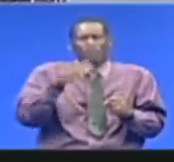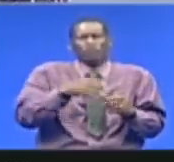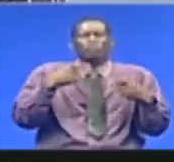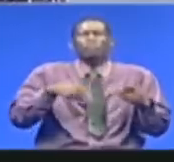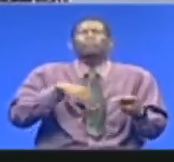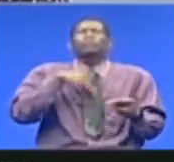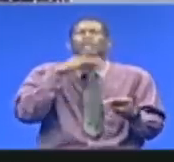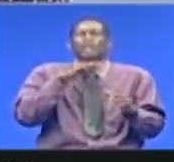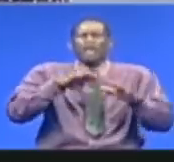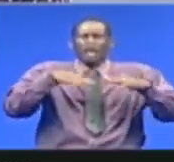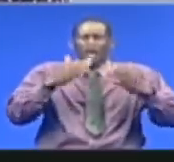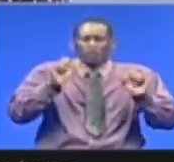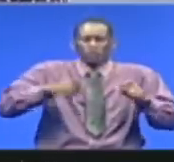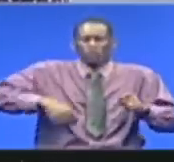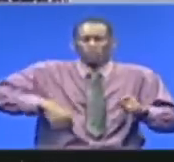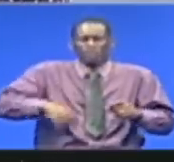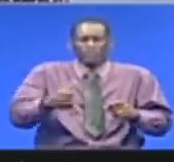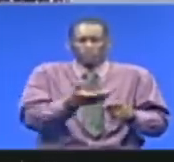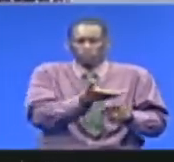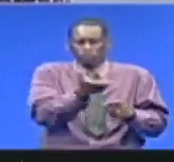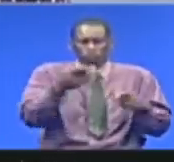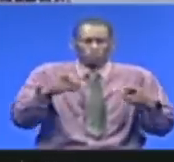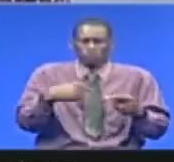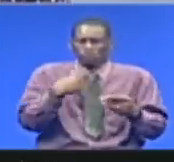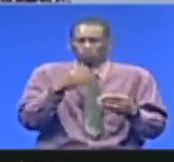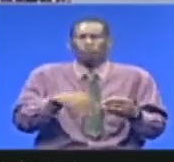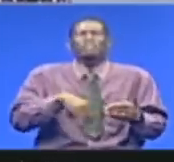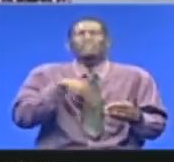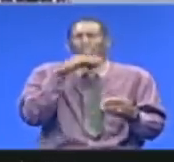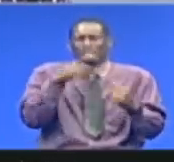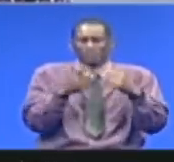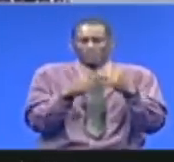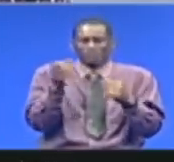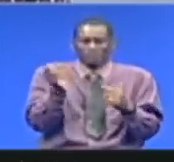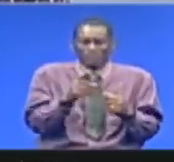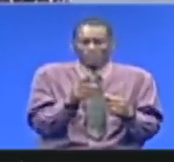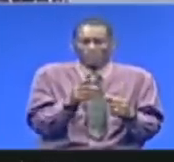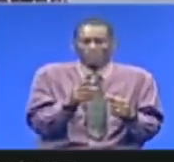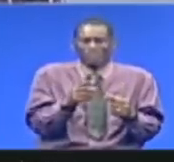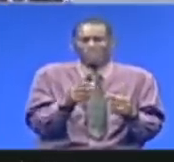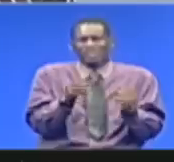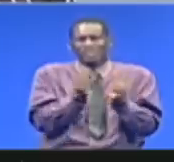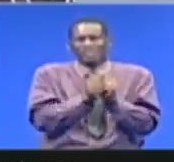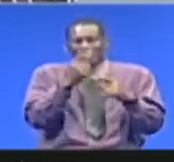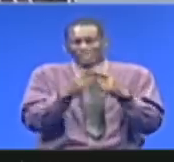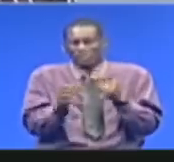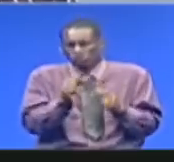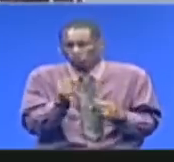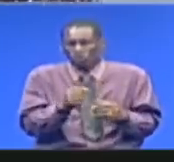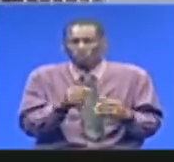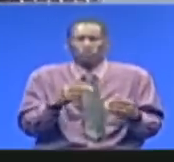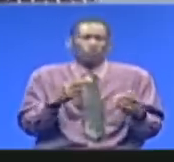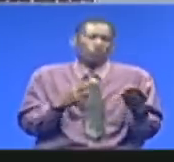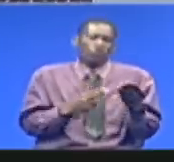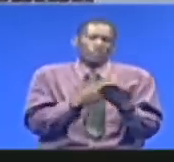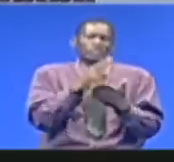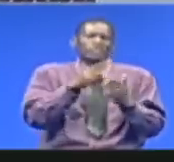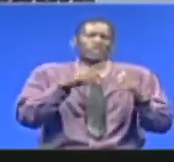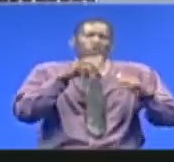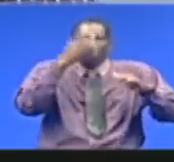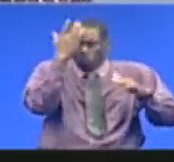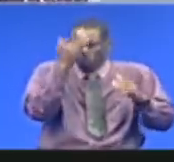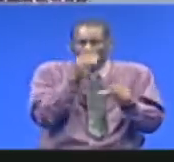How do you compensate somebody purely died, 6 months old, 7, 10 years old? Honestly, what do they deserve to